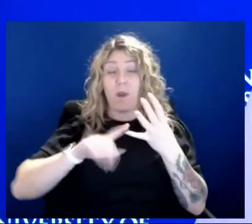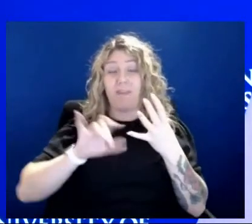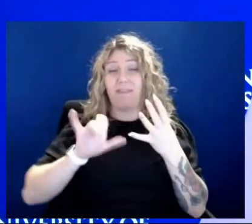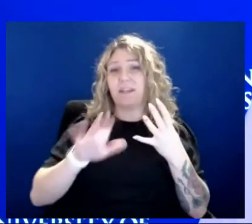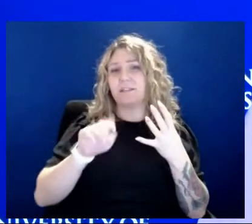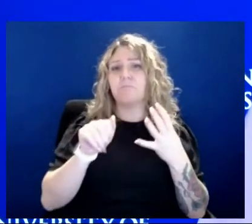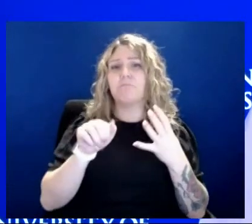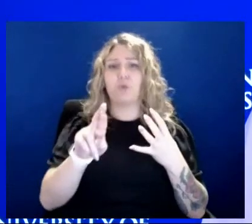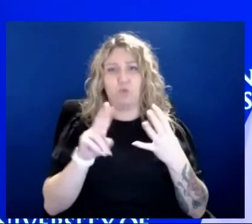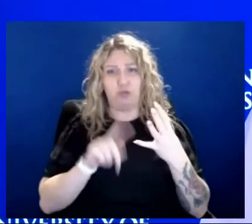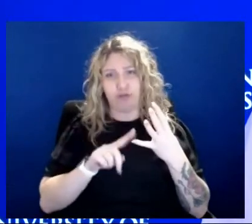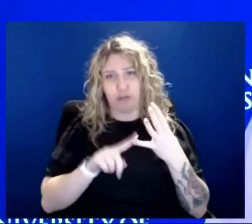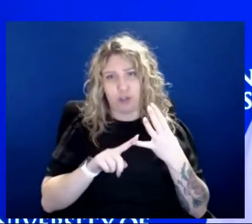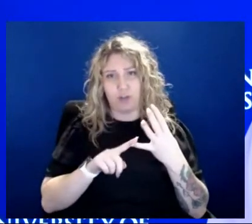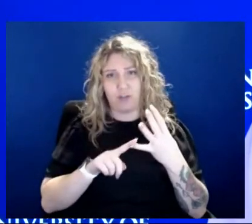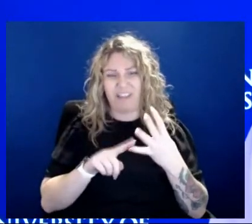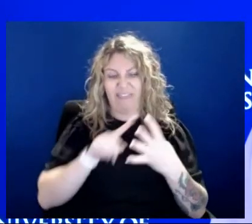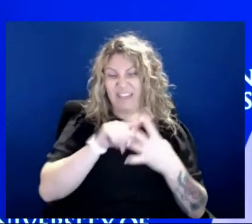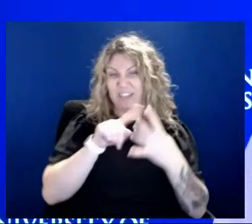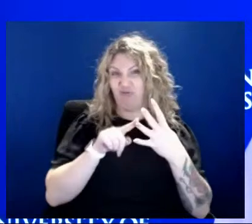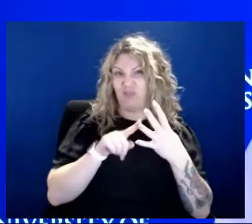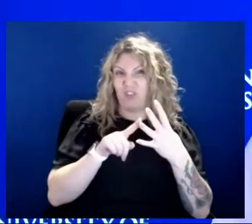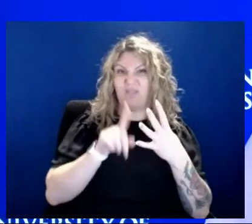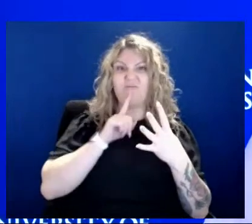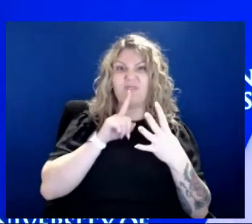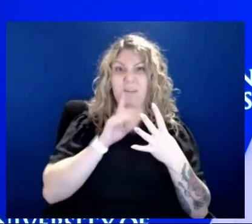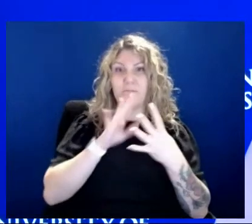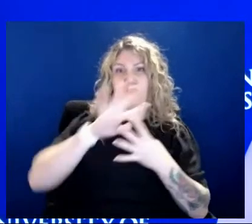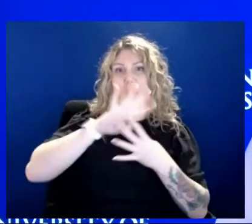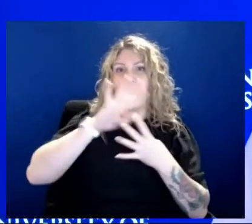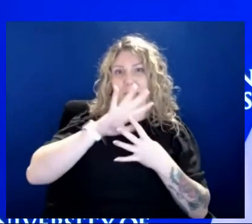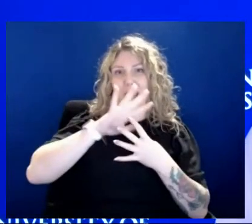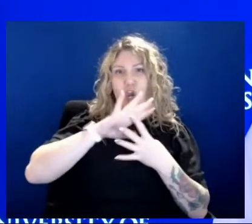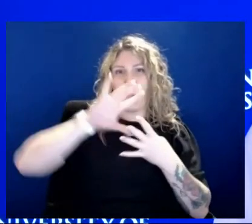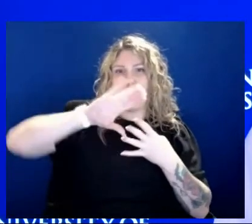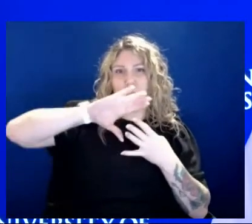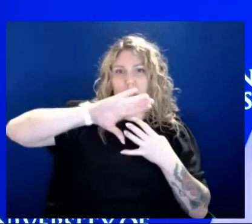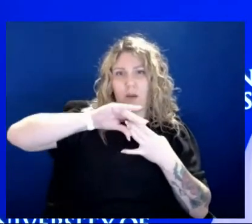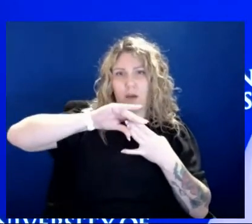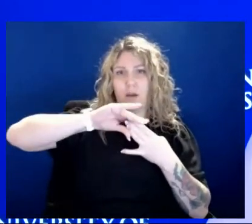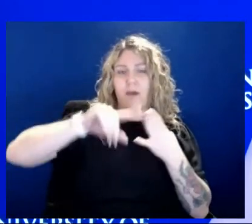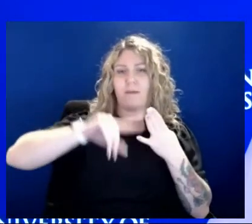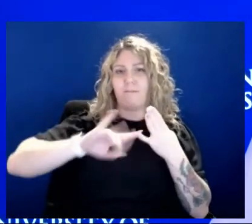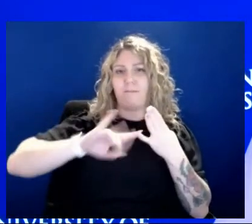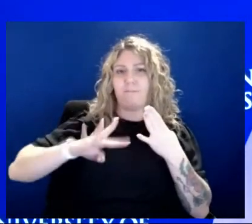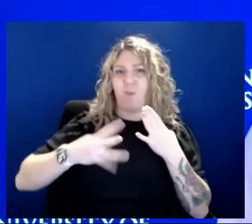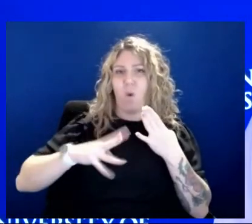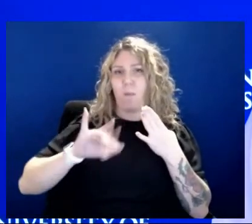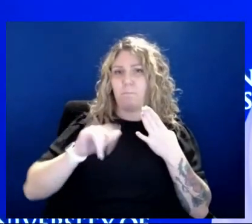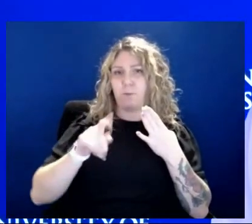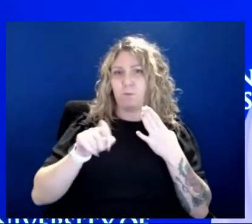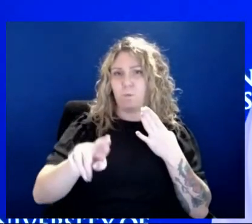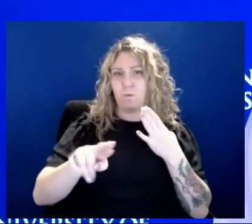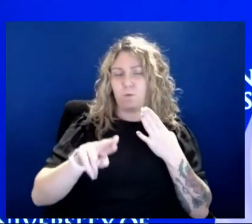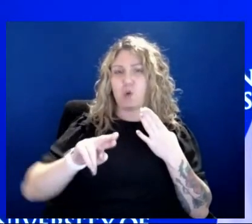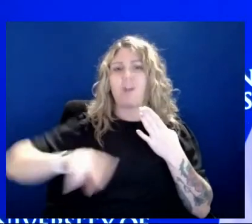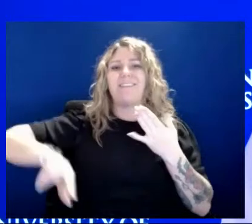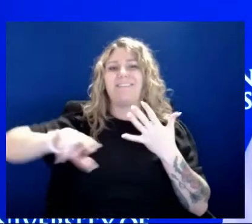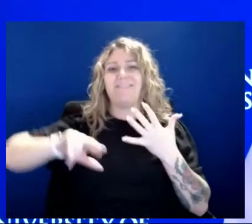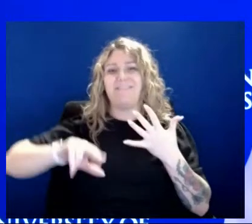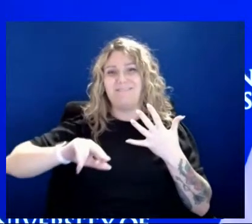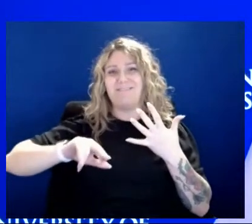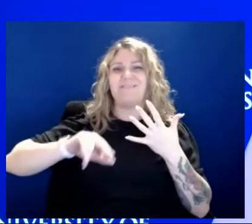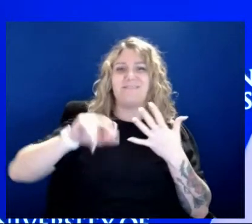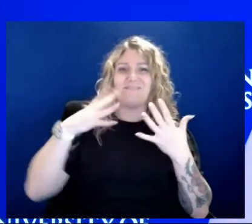really the first three are the primary series, with that fourth being the booster, and then it is recommended for that